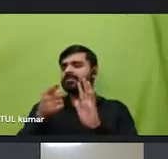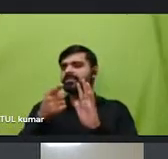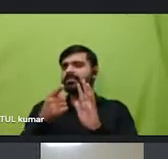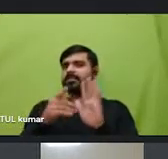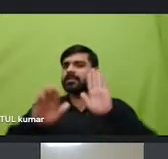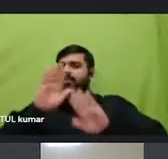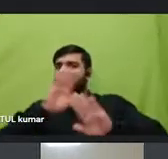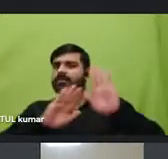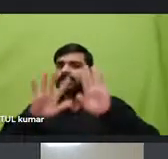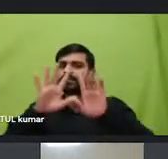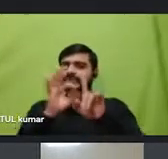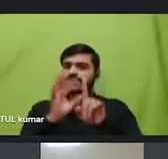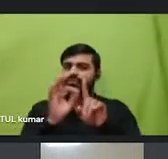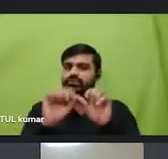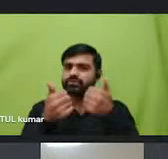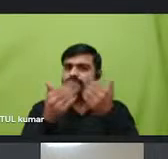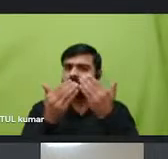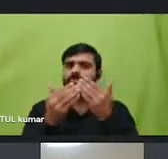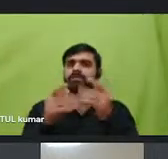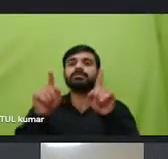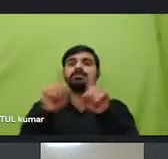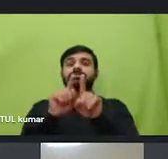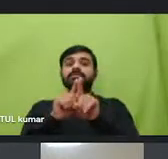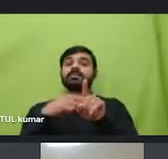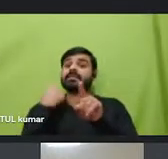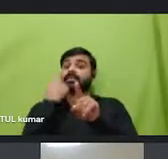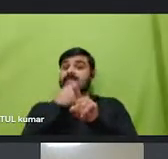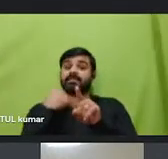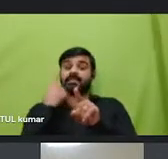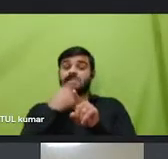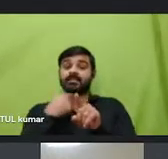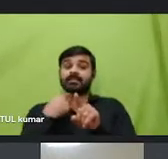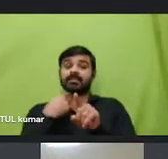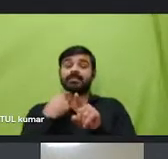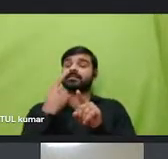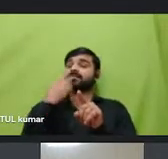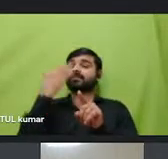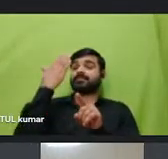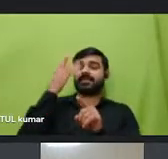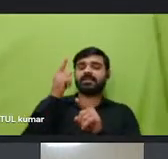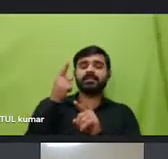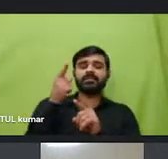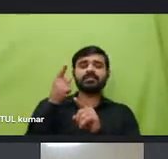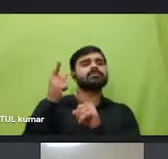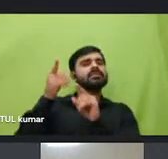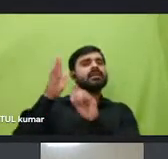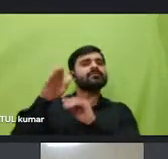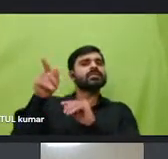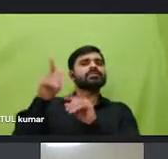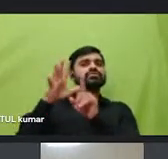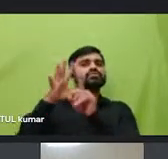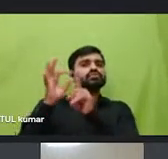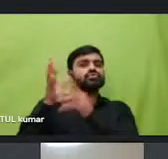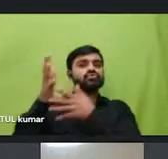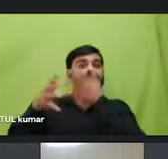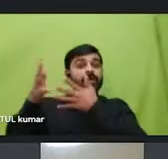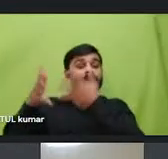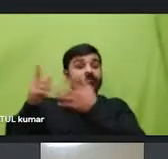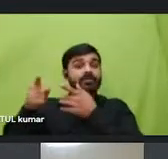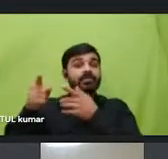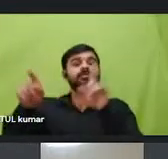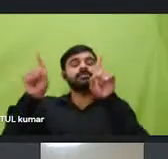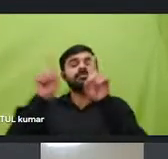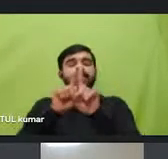action and a mouth action that kind of mirrors what the hand is doing. And that does give